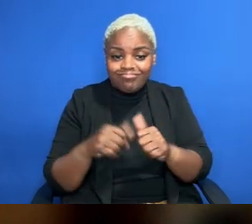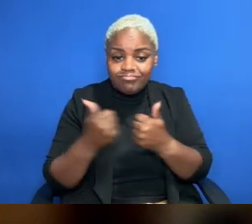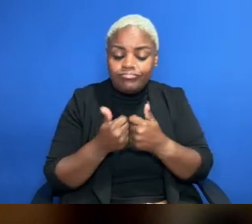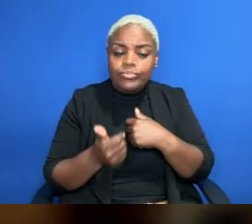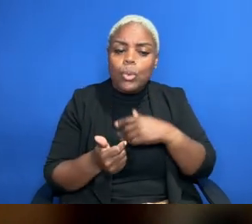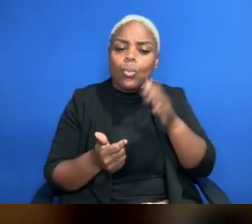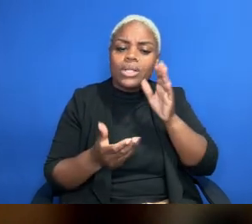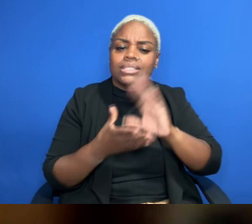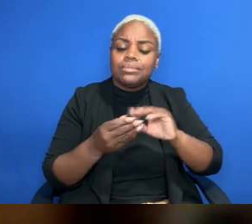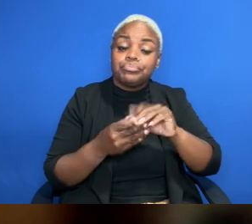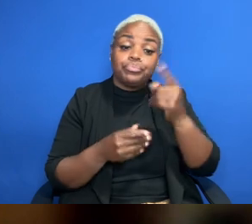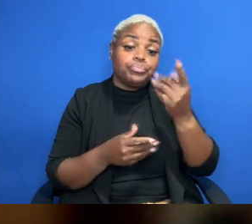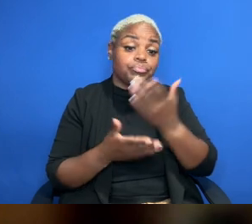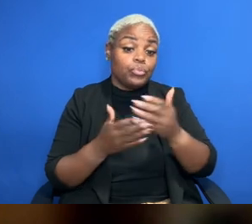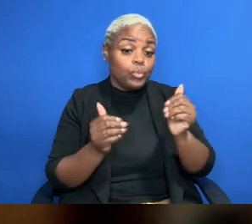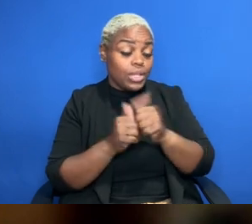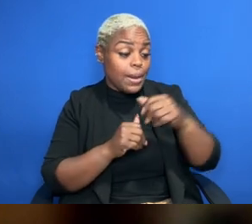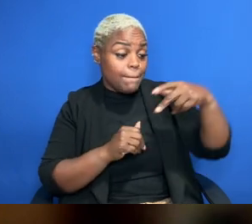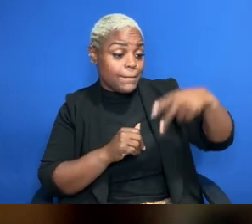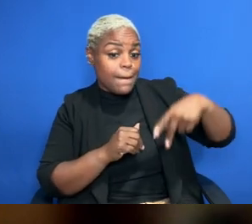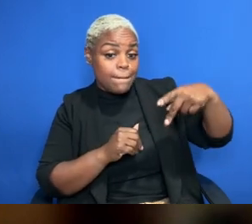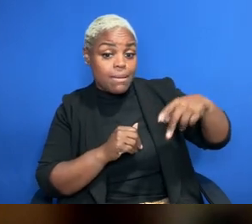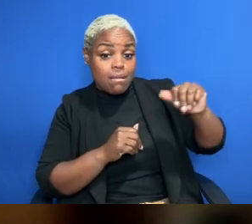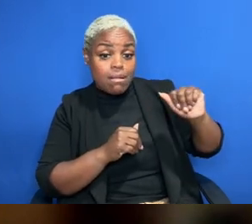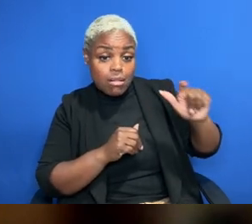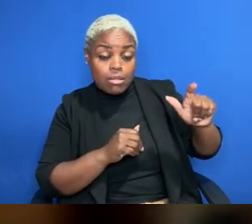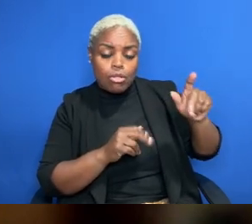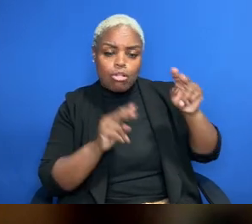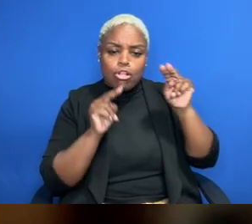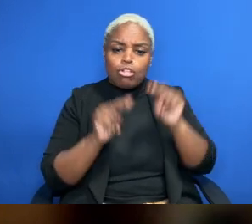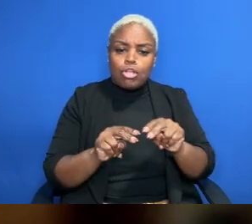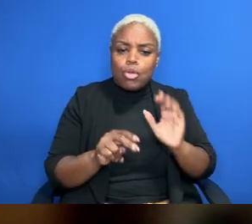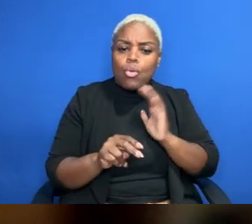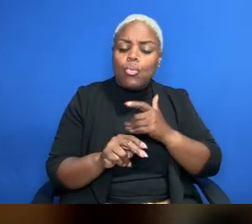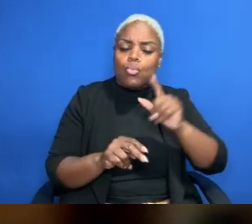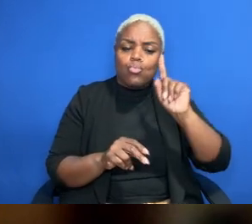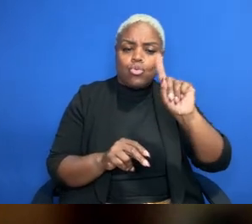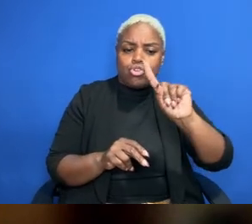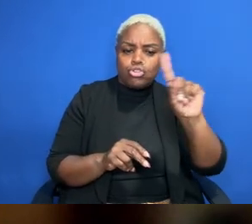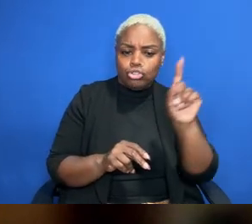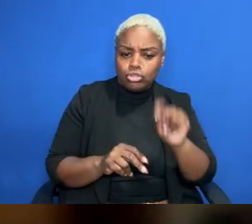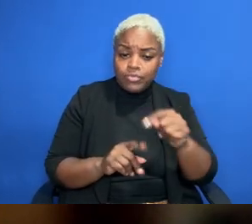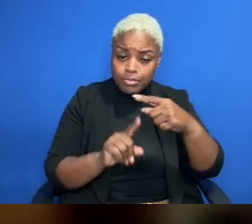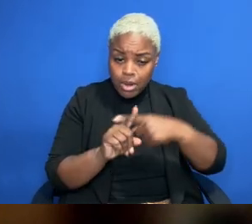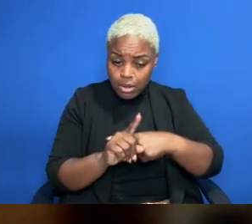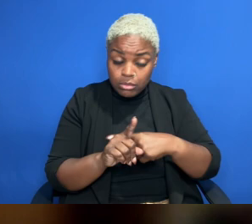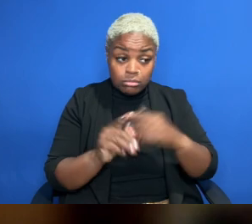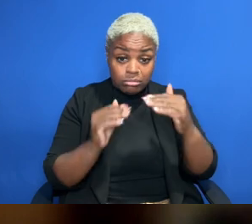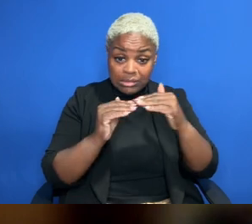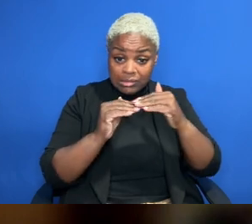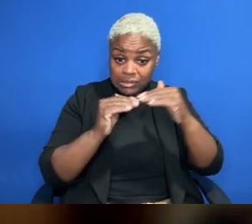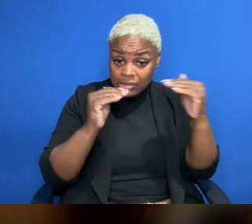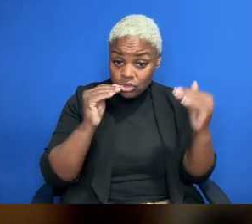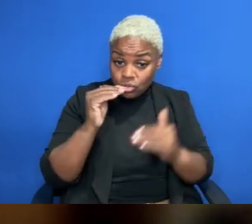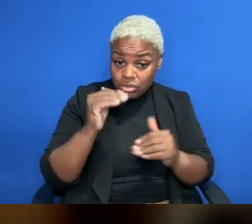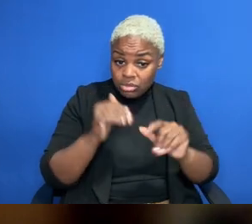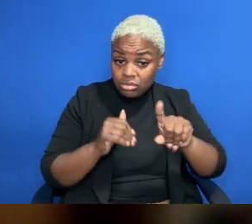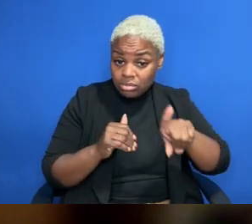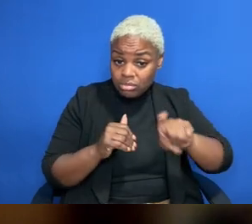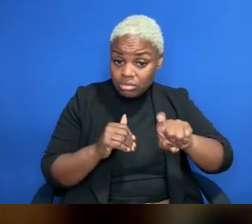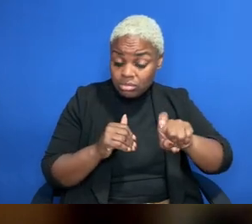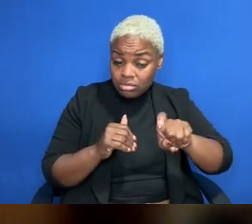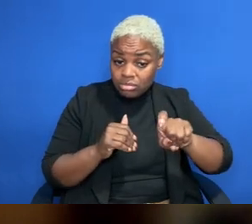challenged. I will also say that one thing within PAL that we're really looking at, kind of in our question of the month,